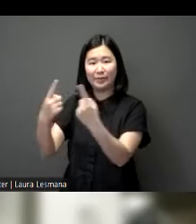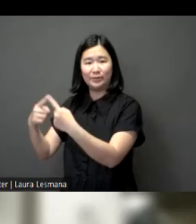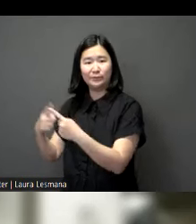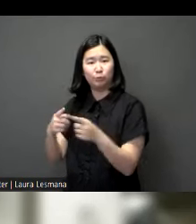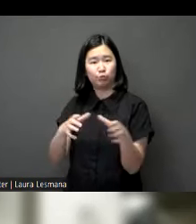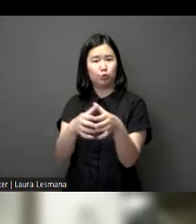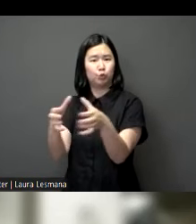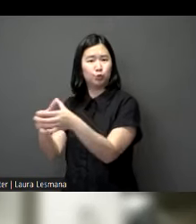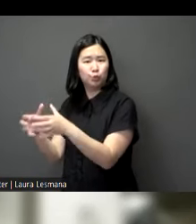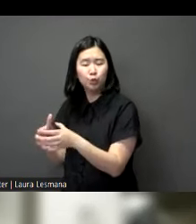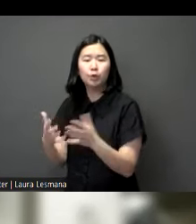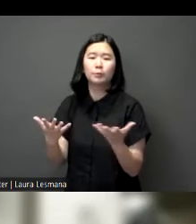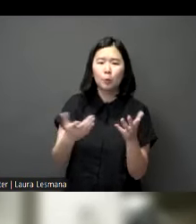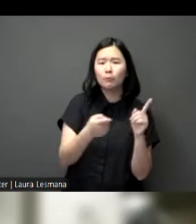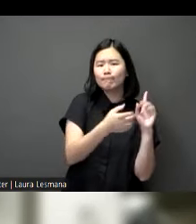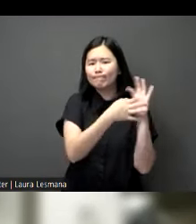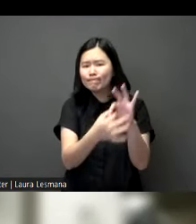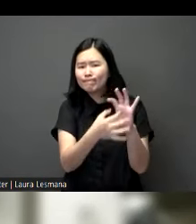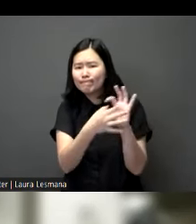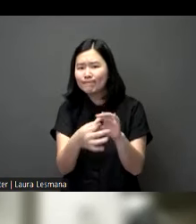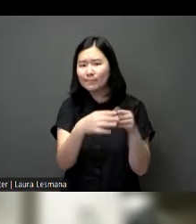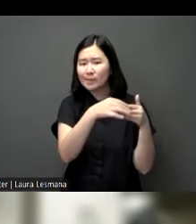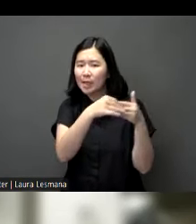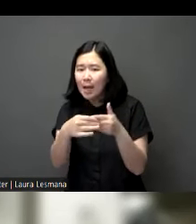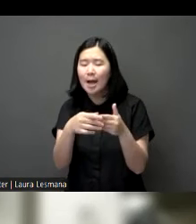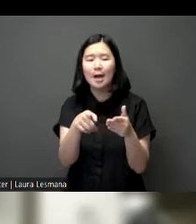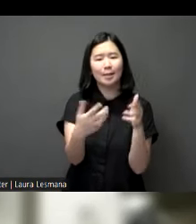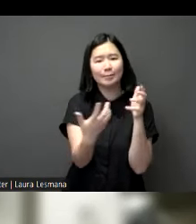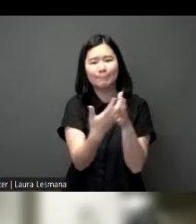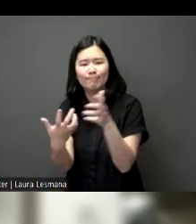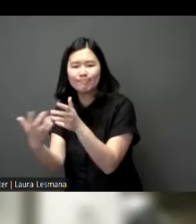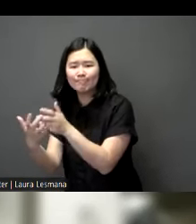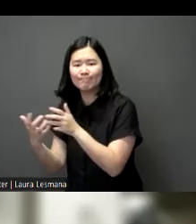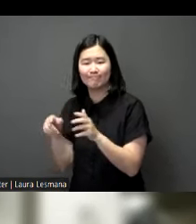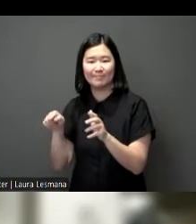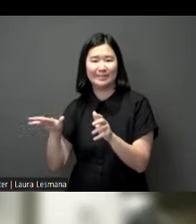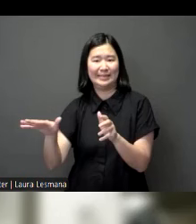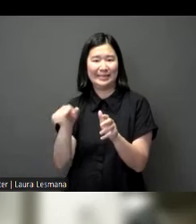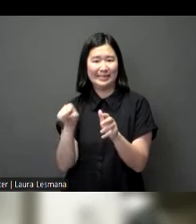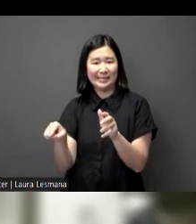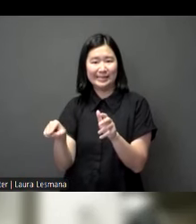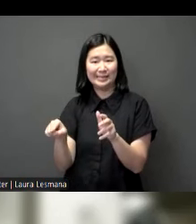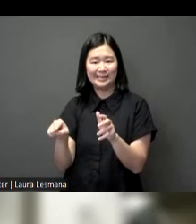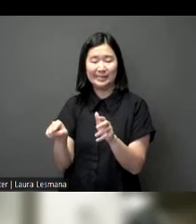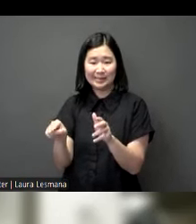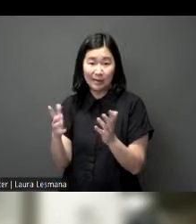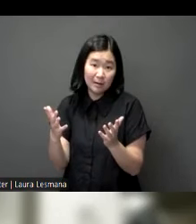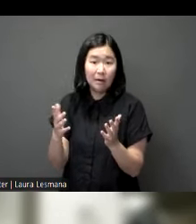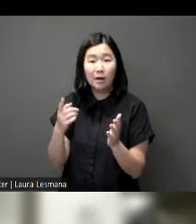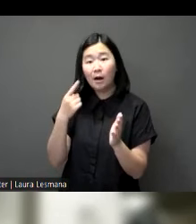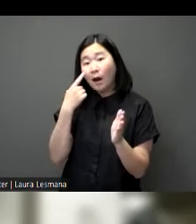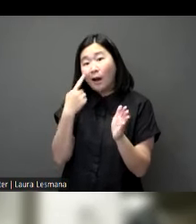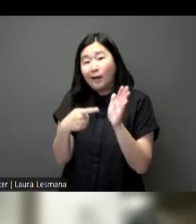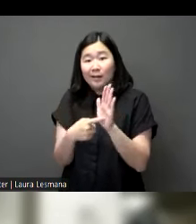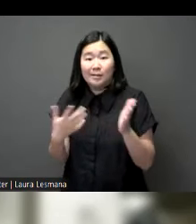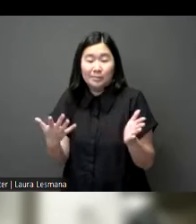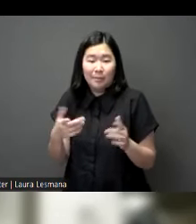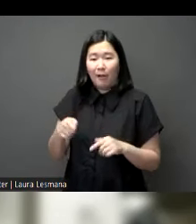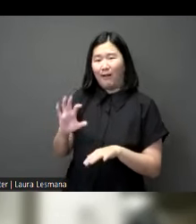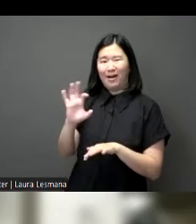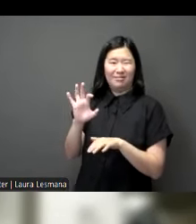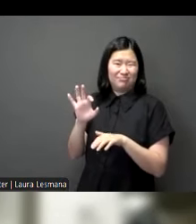GES program. Likewise, understand what most of what we were learning through the screening machine